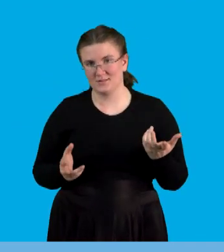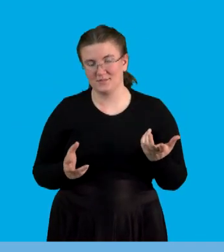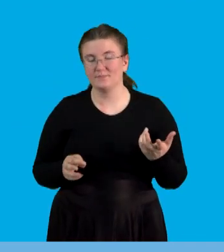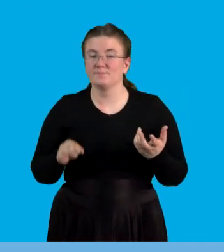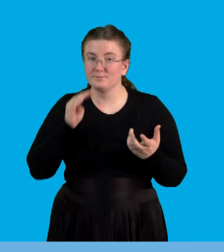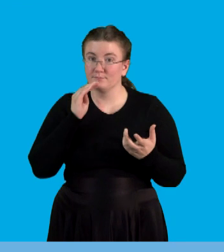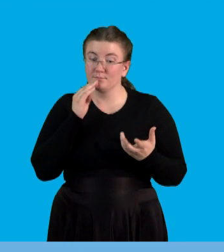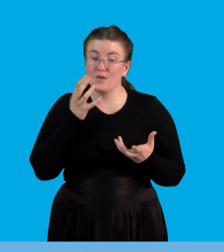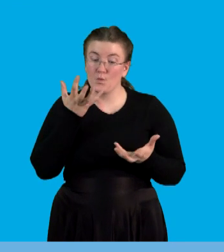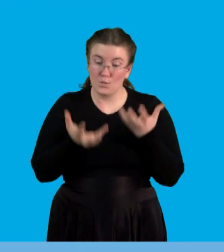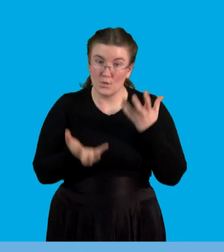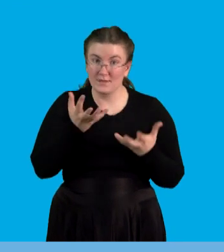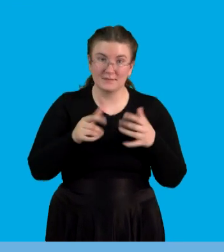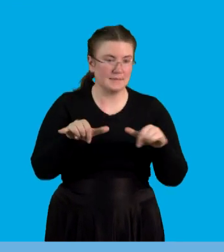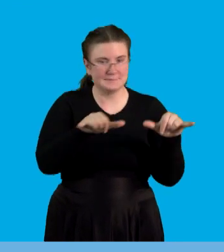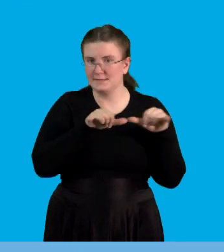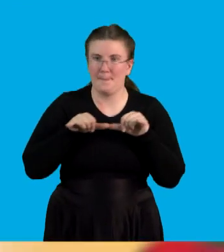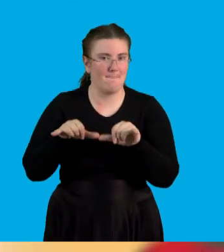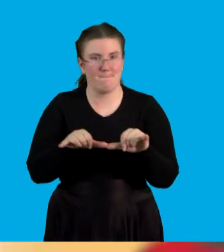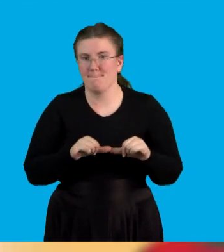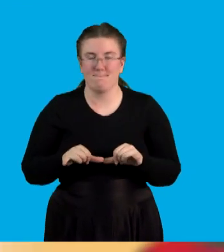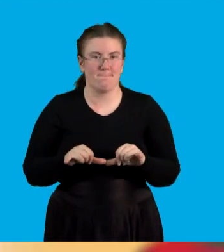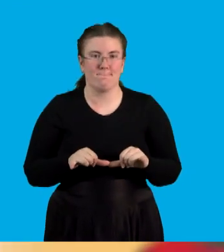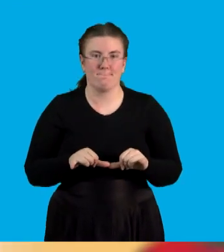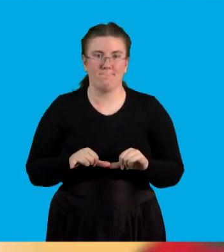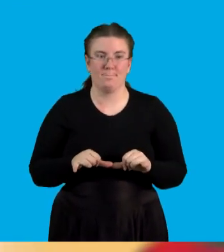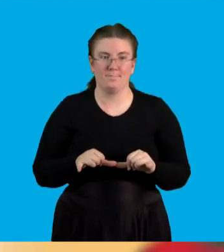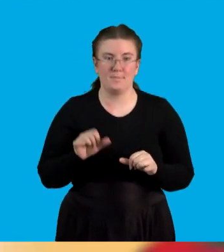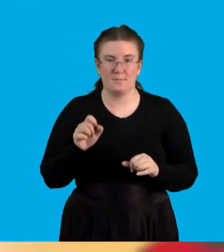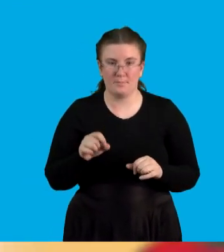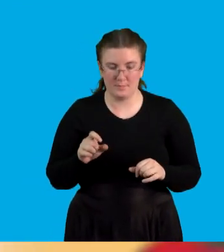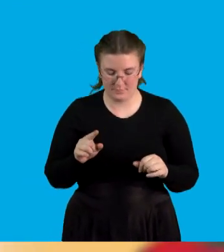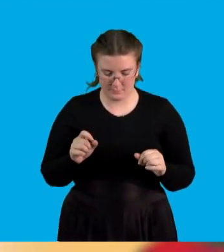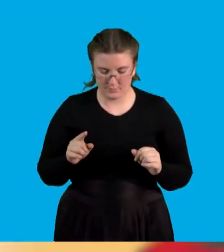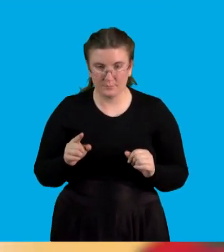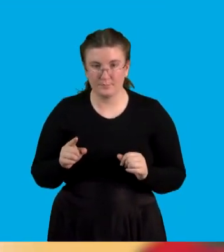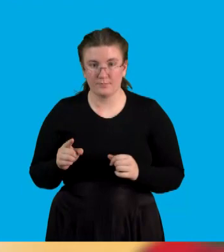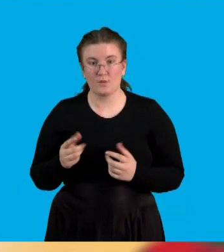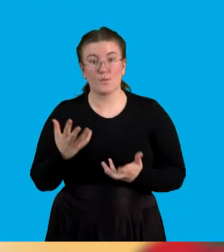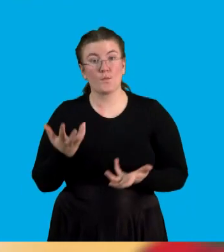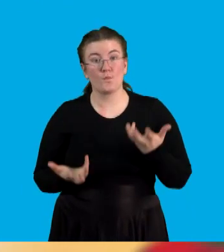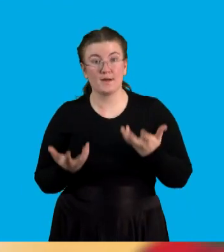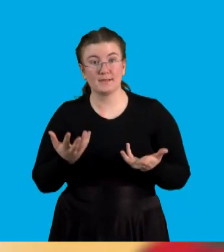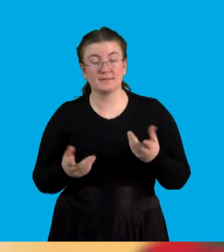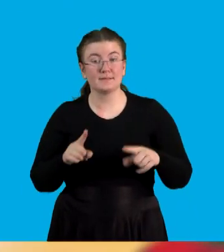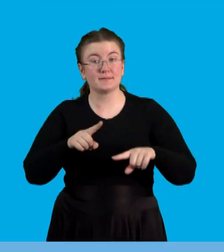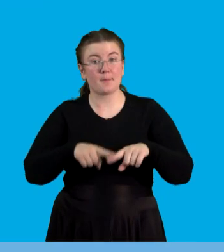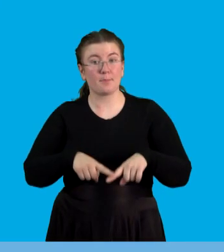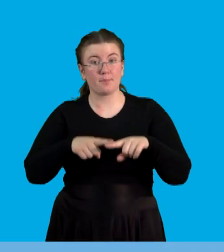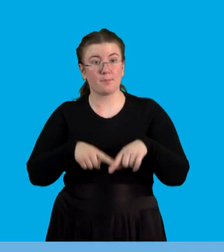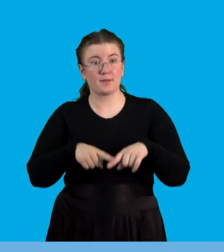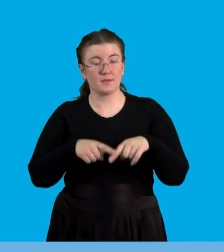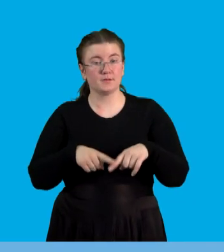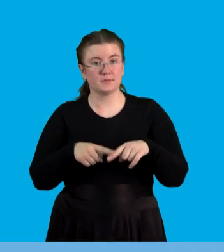the weight of an object is not the same anywhere in the universe. That weight